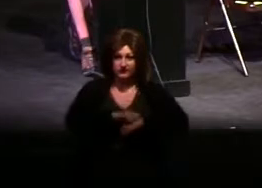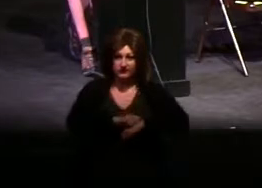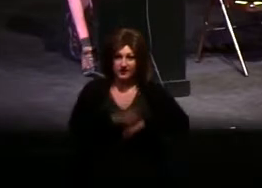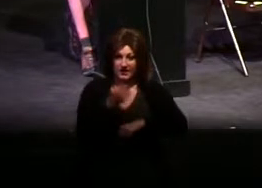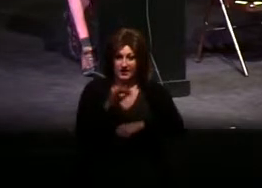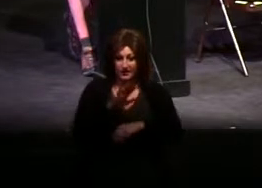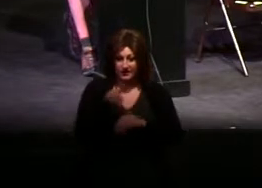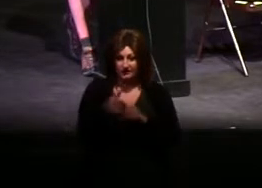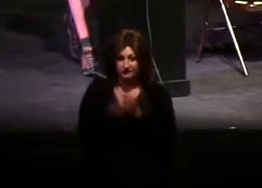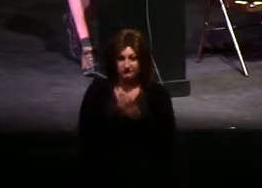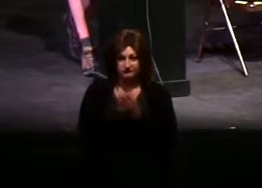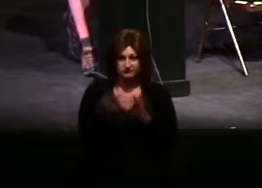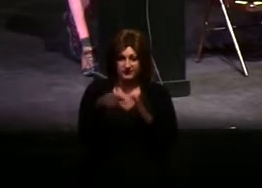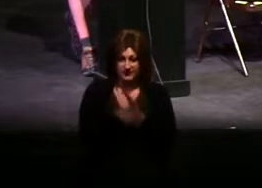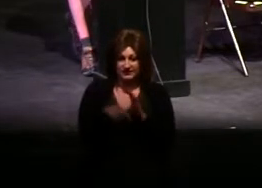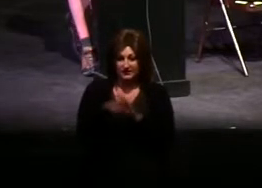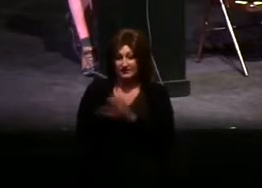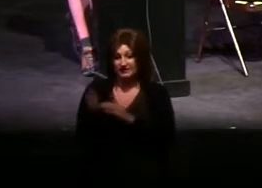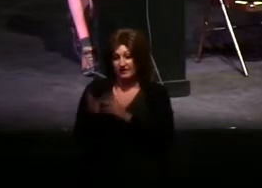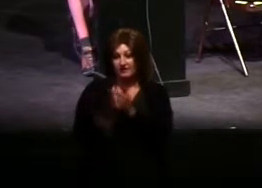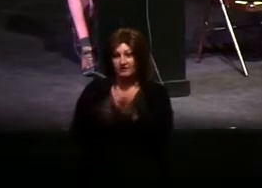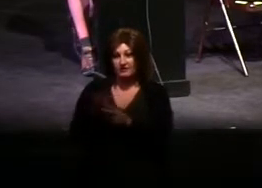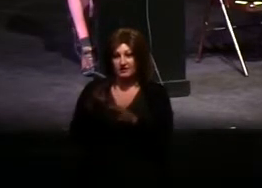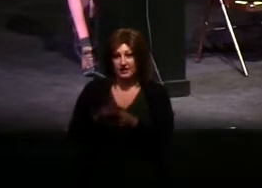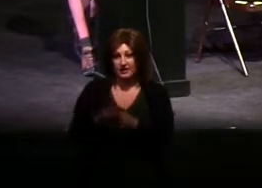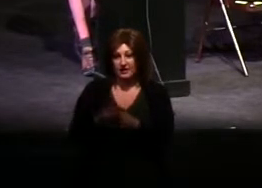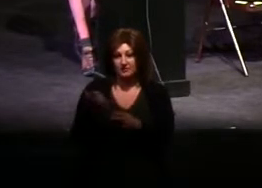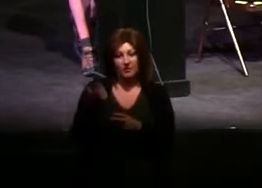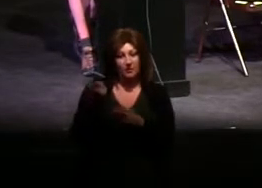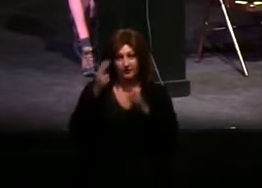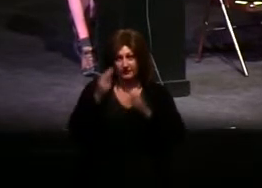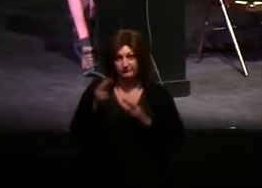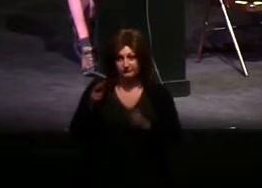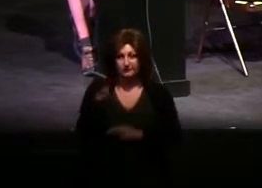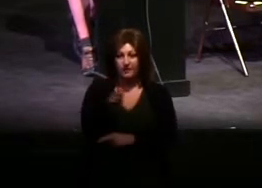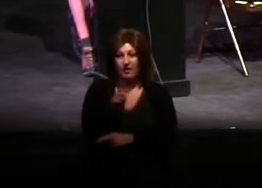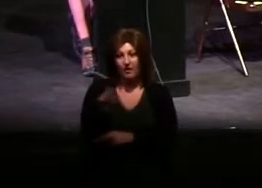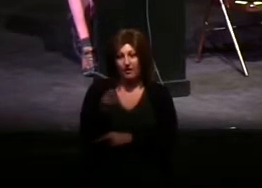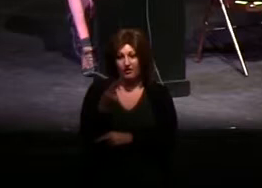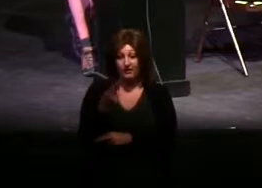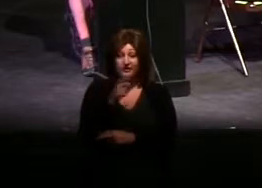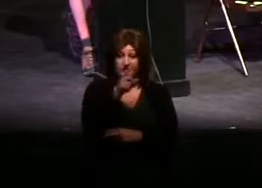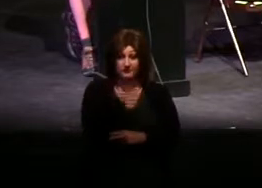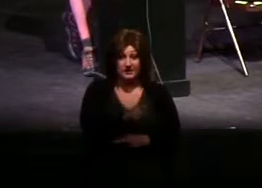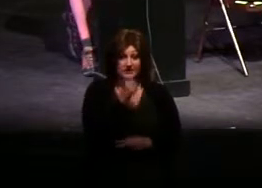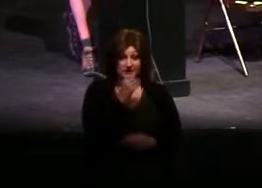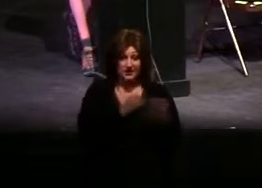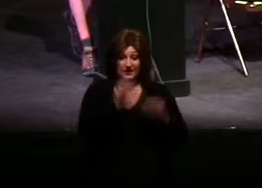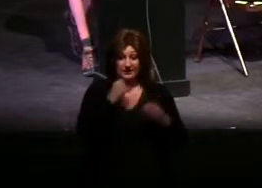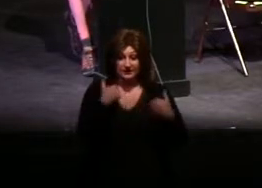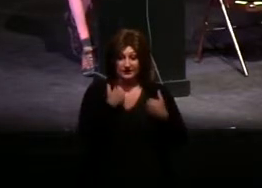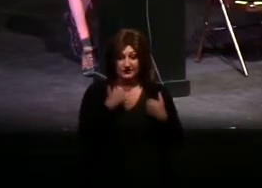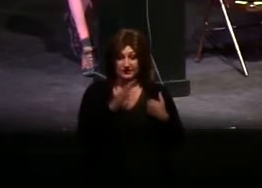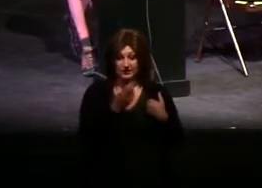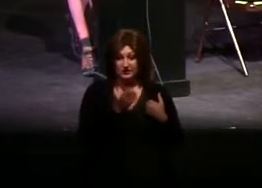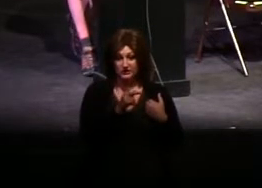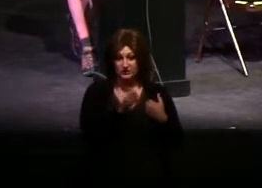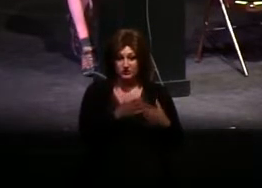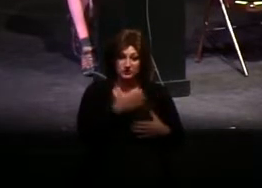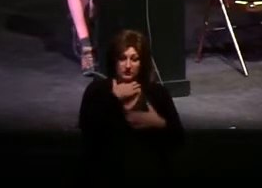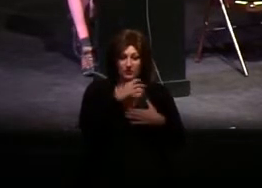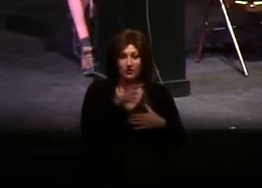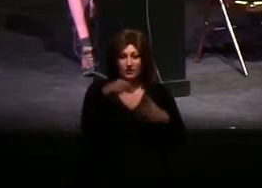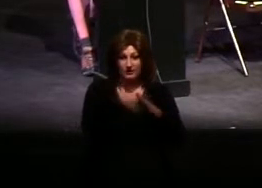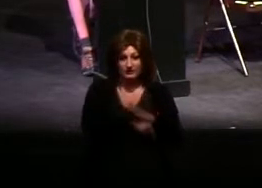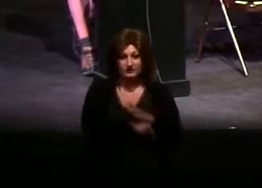and all that has been killed in any other name than that of Allah, and you must not eat the animals choked or those animals